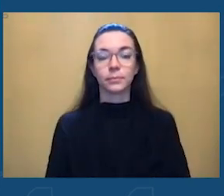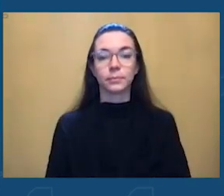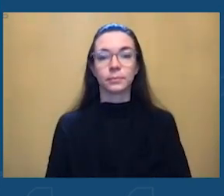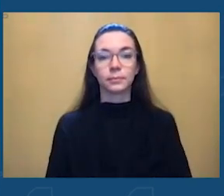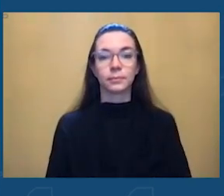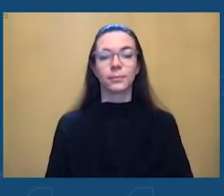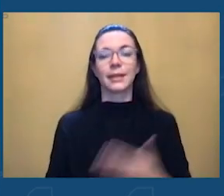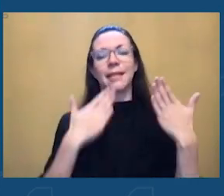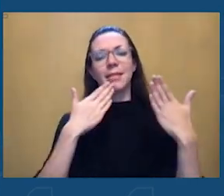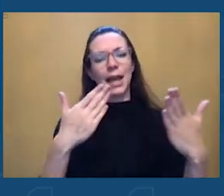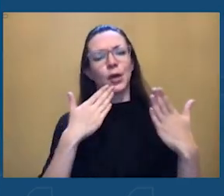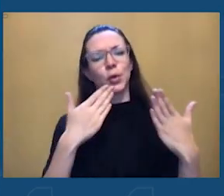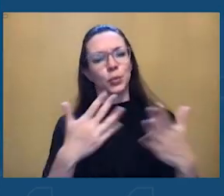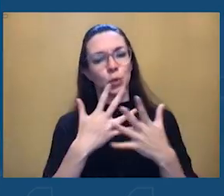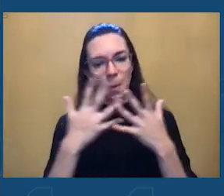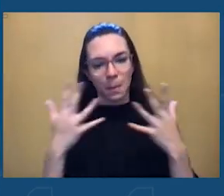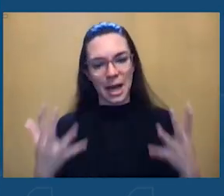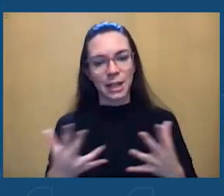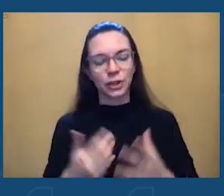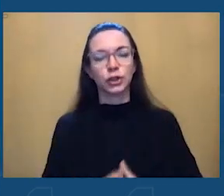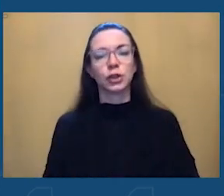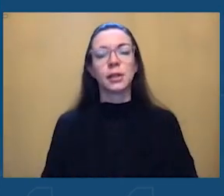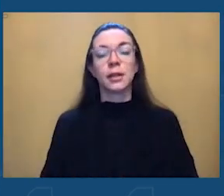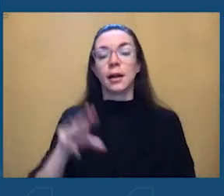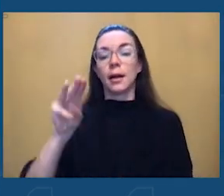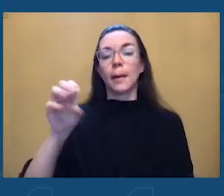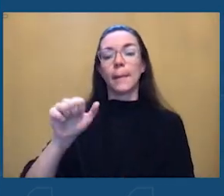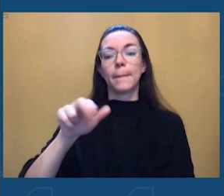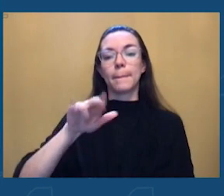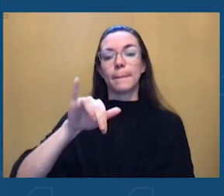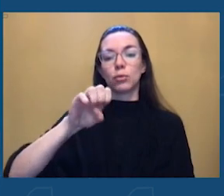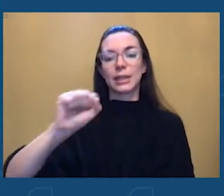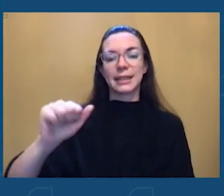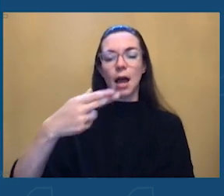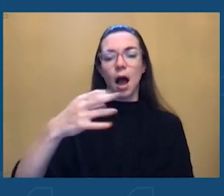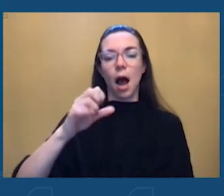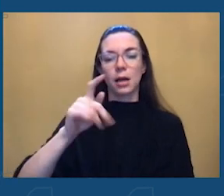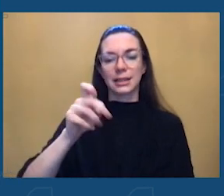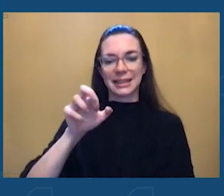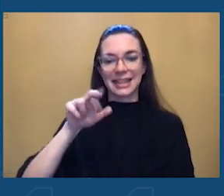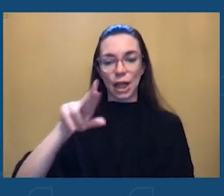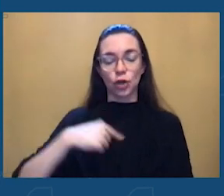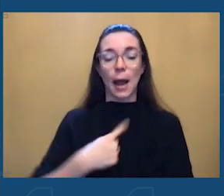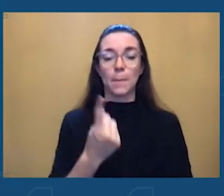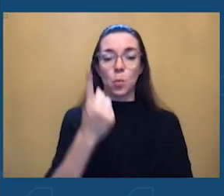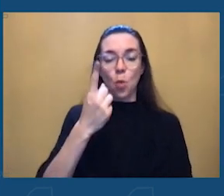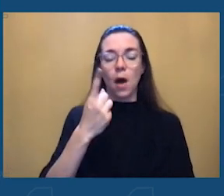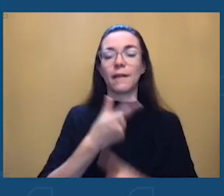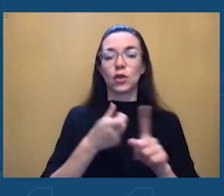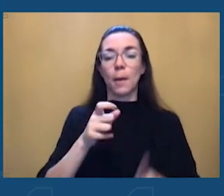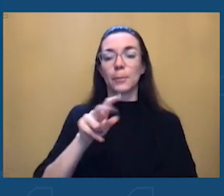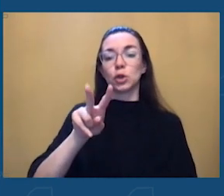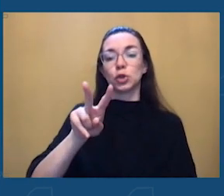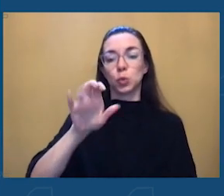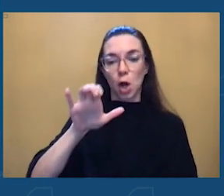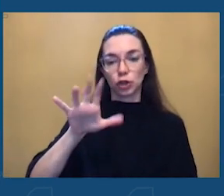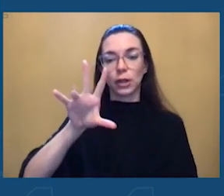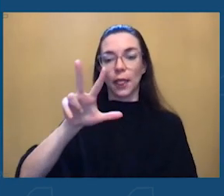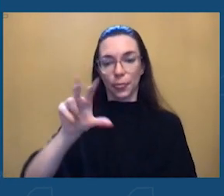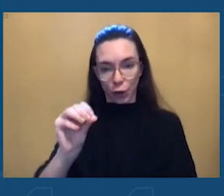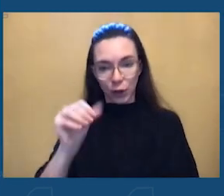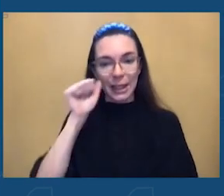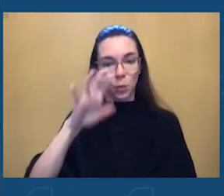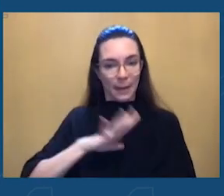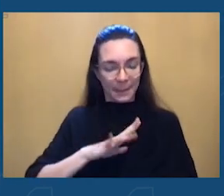Thank you so much. Marissa Hochstetter, I am one of over 230 women who reported abuse by the